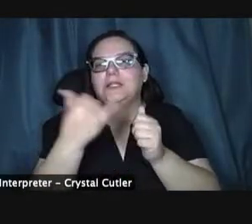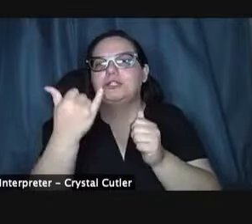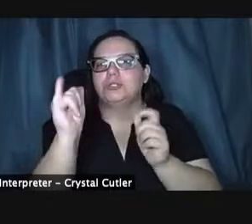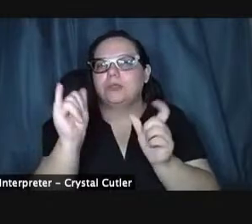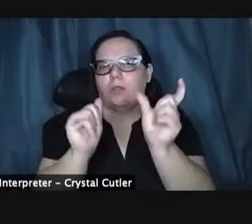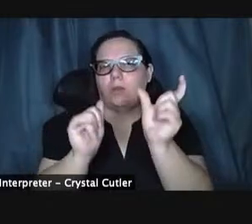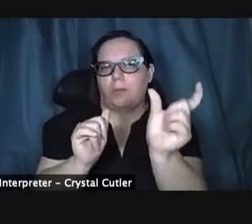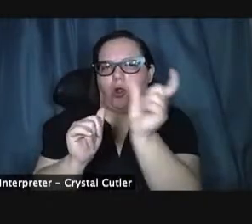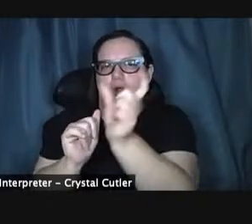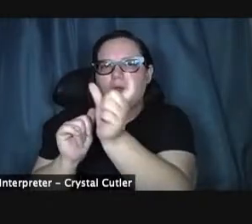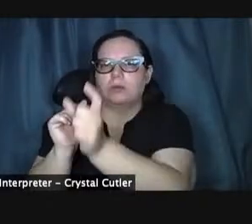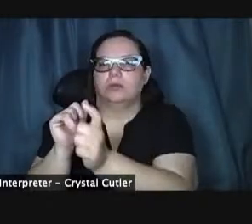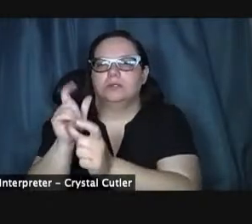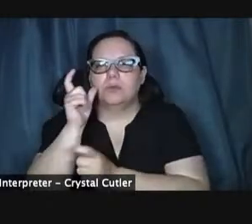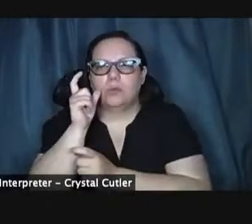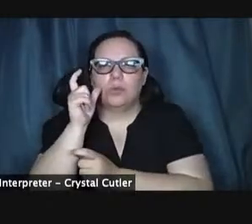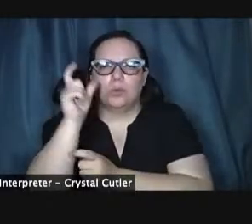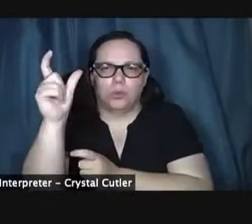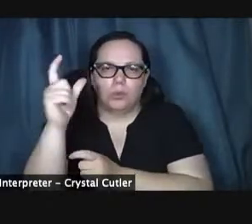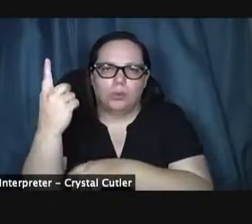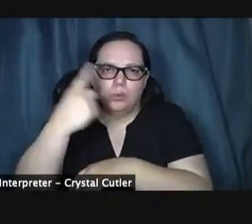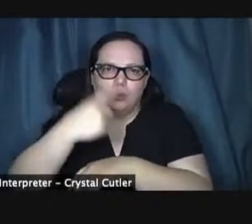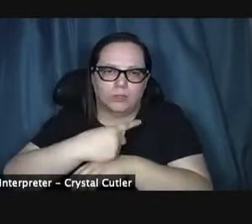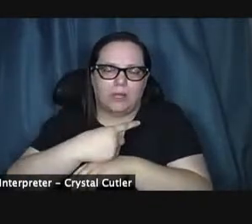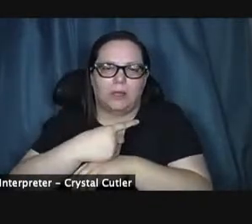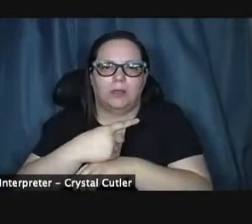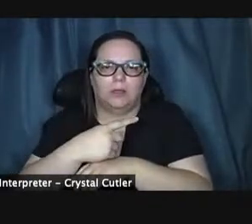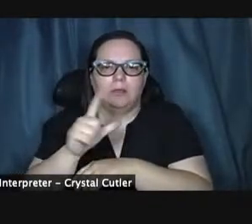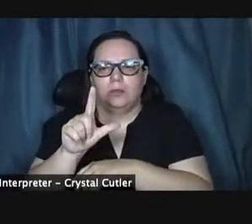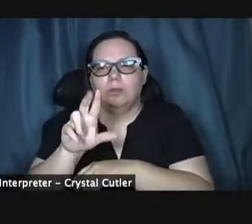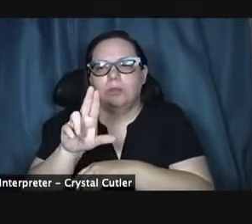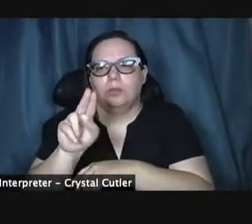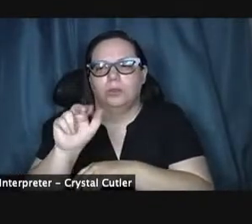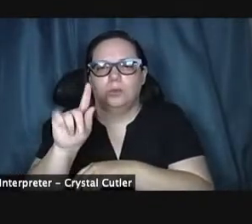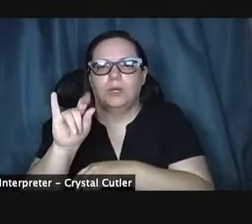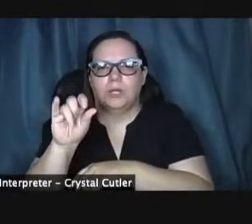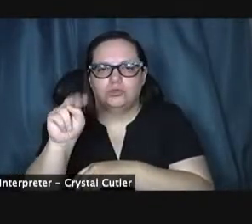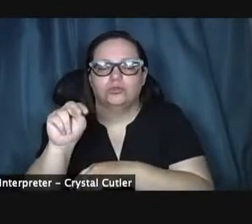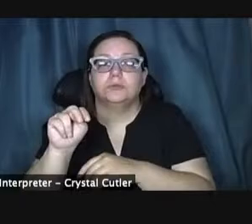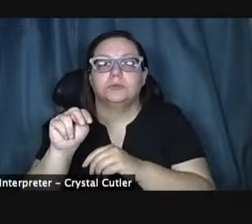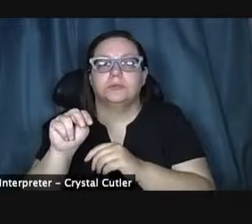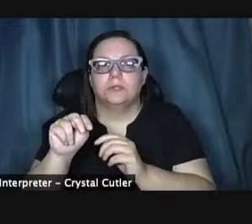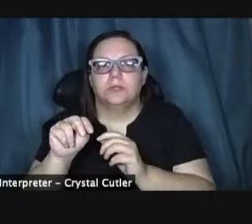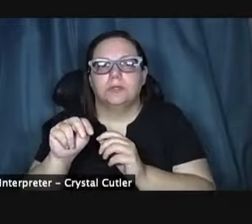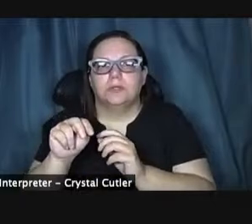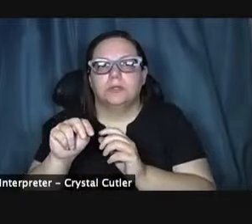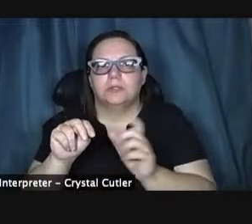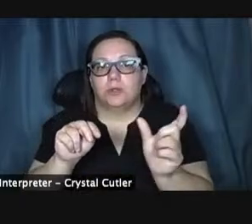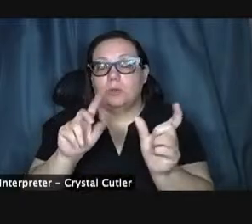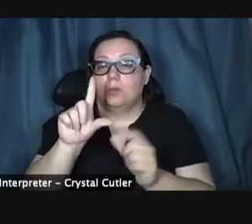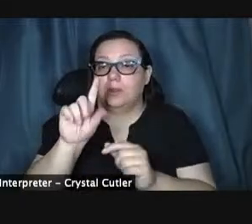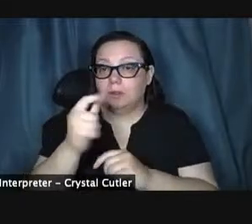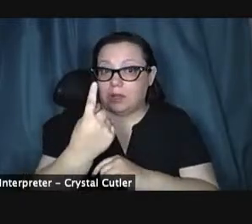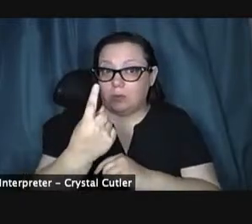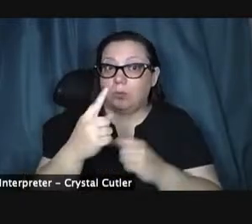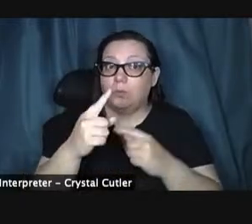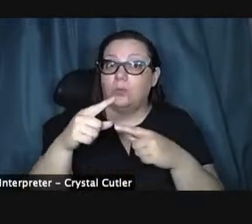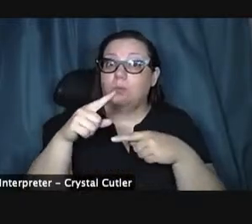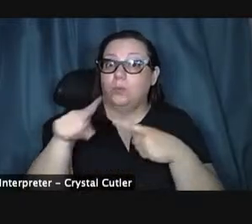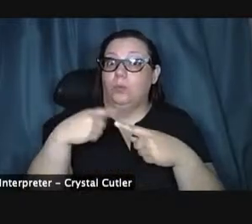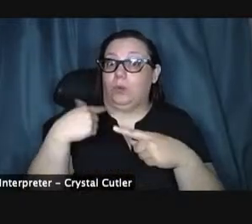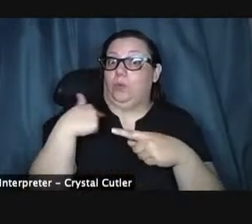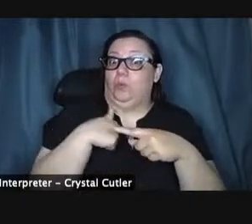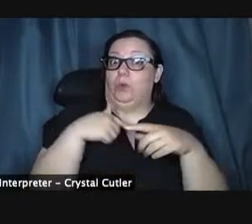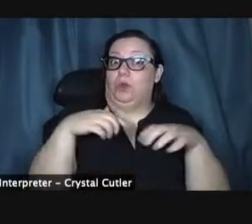lunar day, a lunation. This leg is when we're active. Leg one is when we're active during the lunar day. And